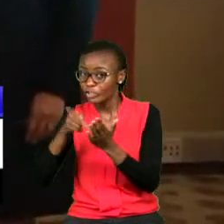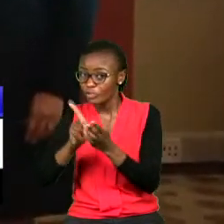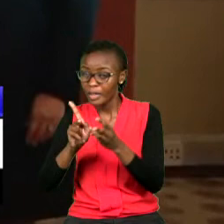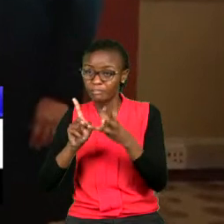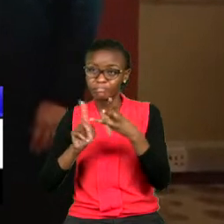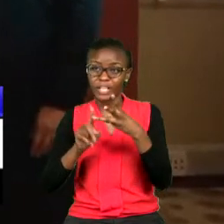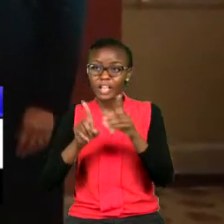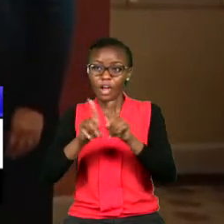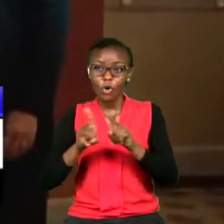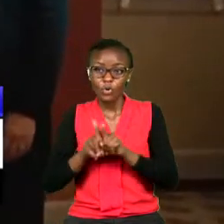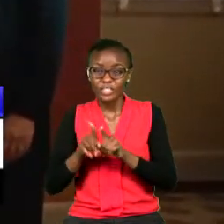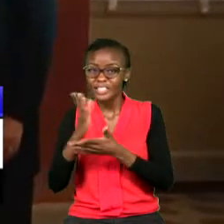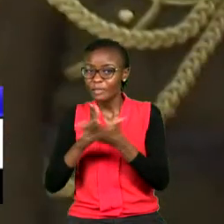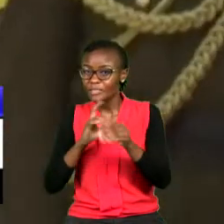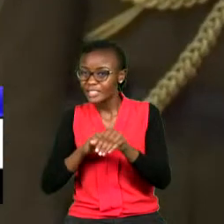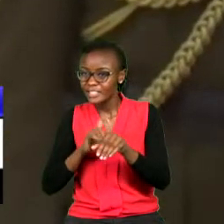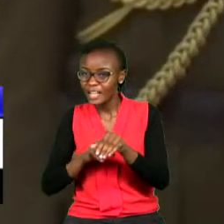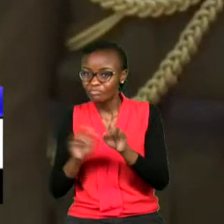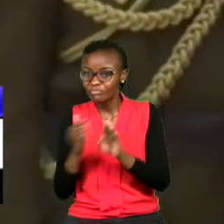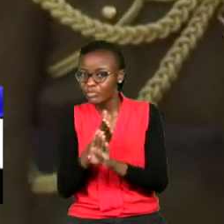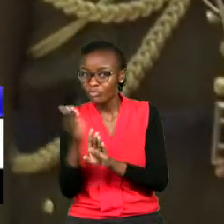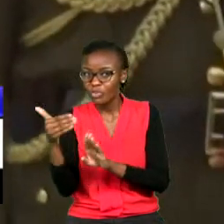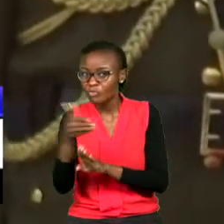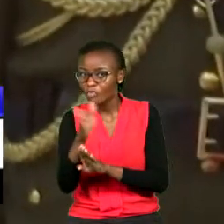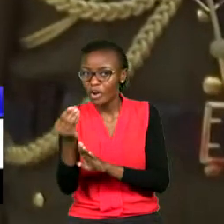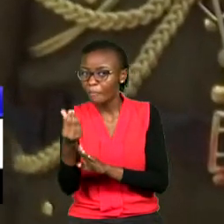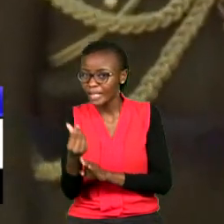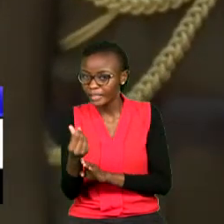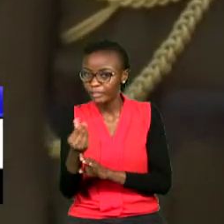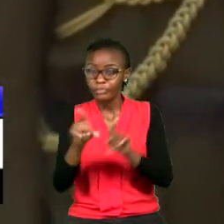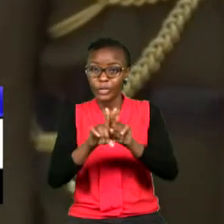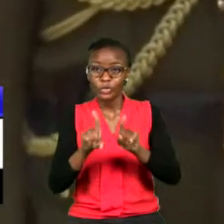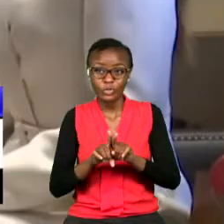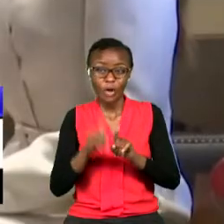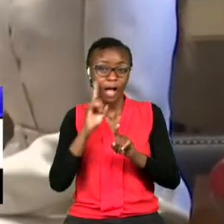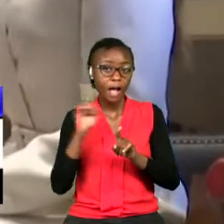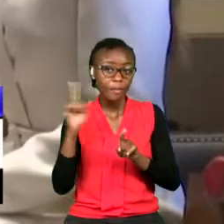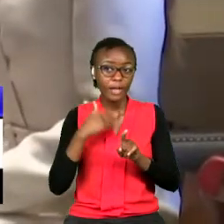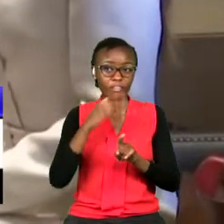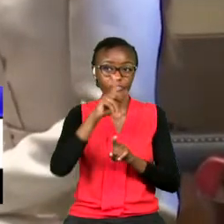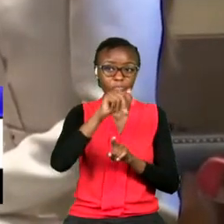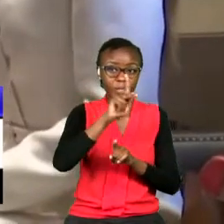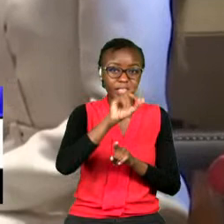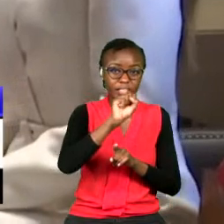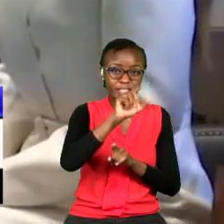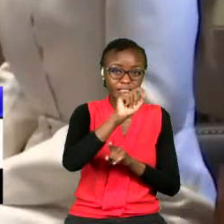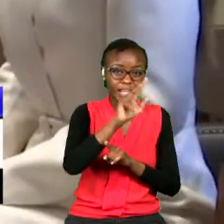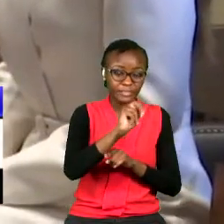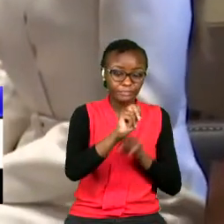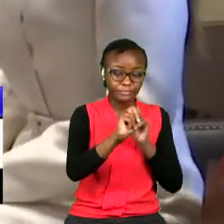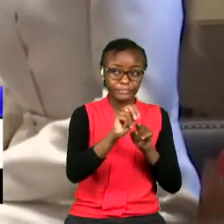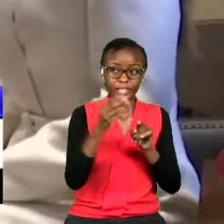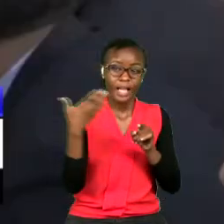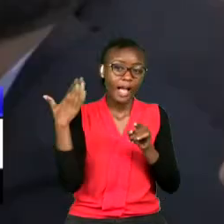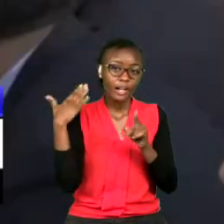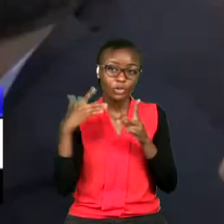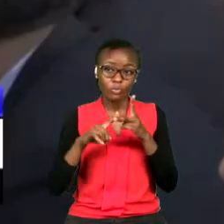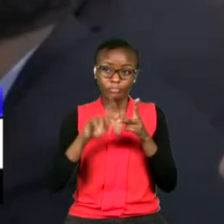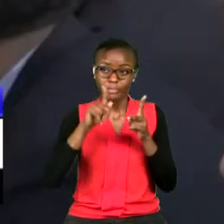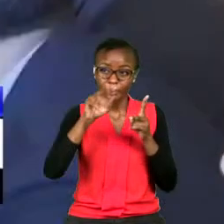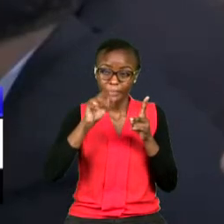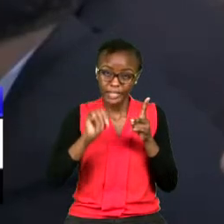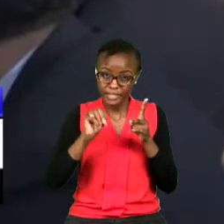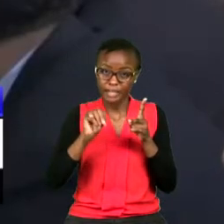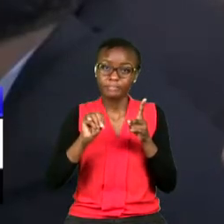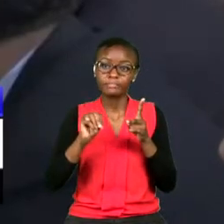and powerful are the monarch of Jordan, close allies of Pakistan Prime Minister, the former British Prime Minister,